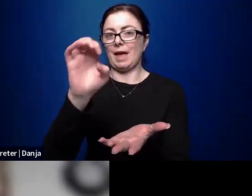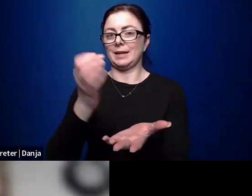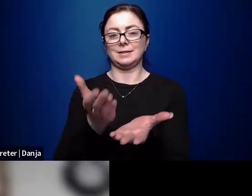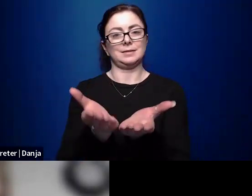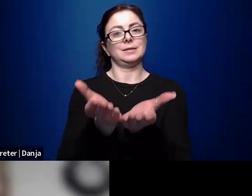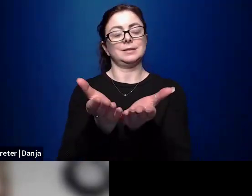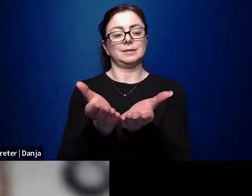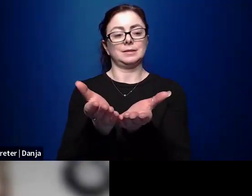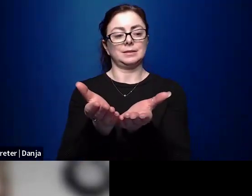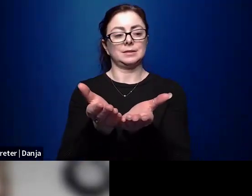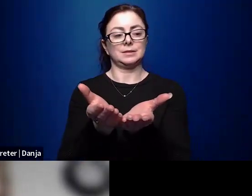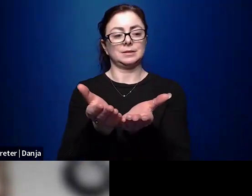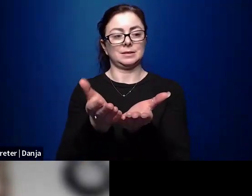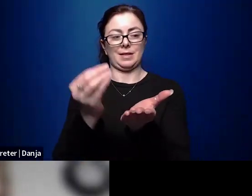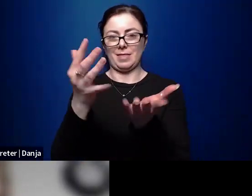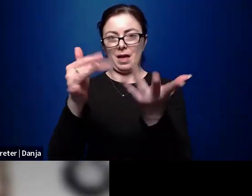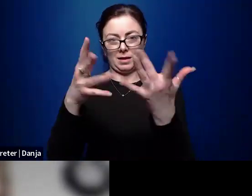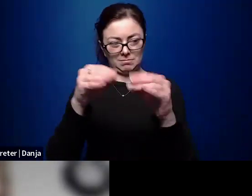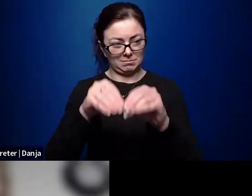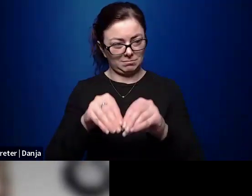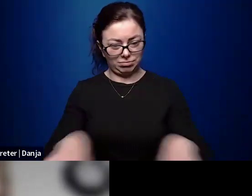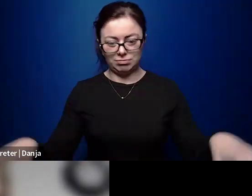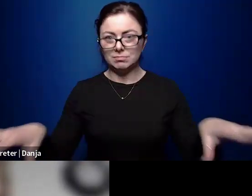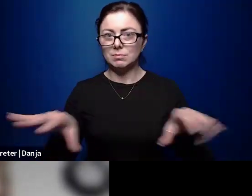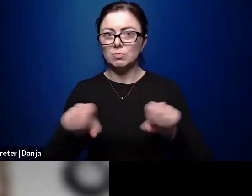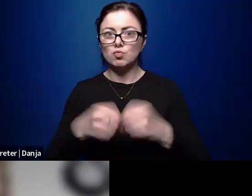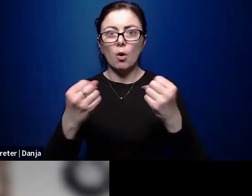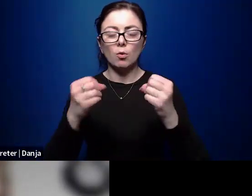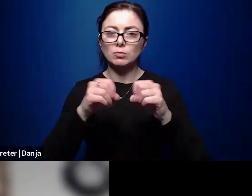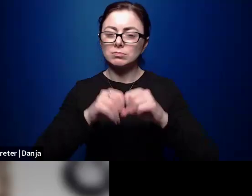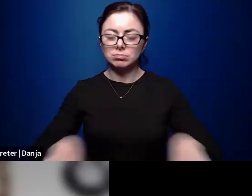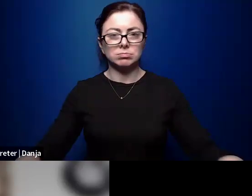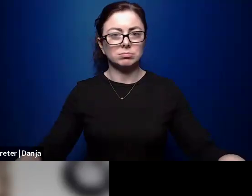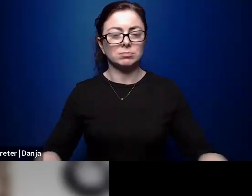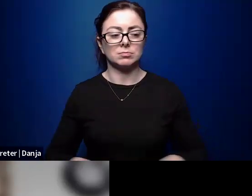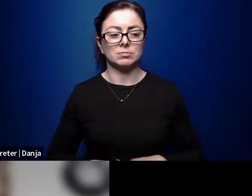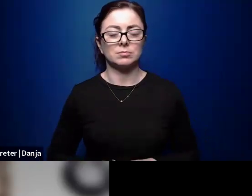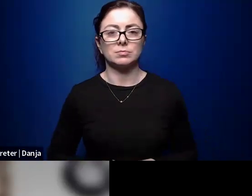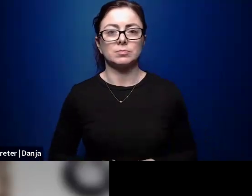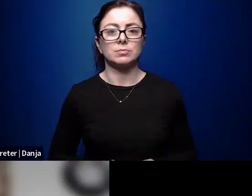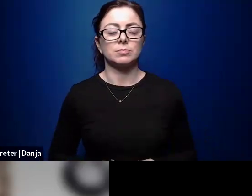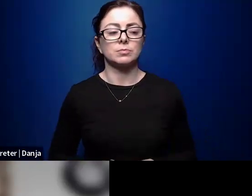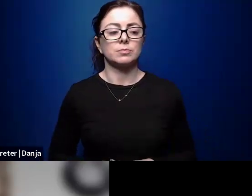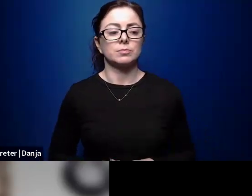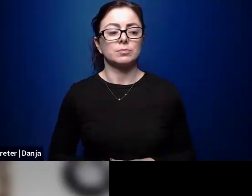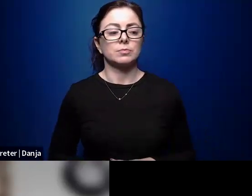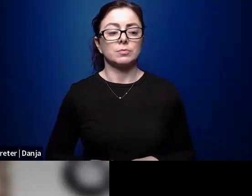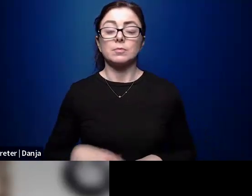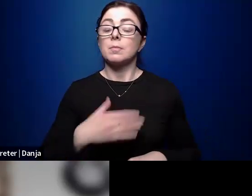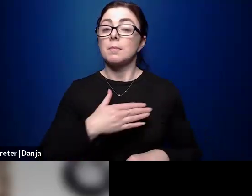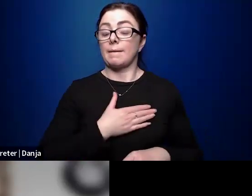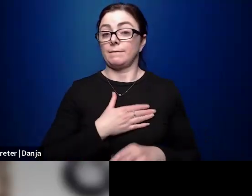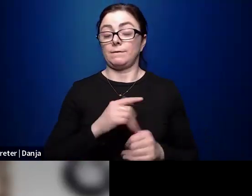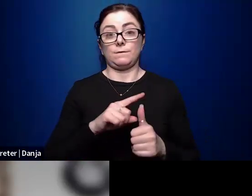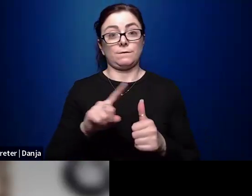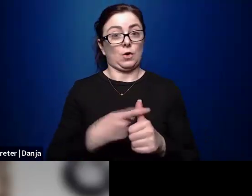fell into from my hands into the floor in pieces. My first question